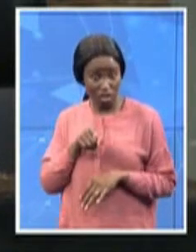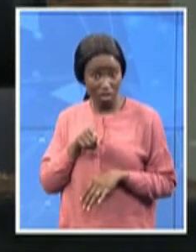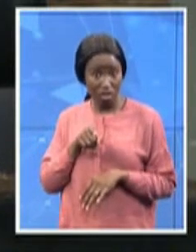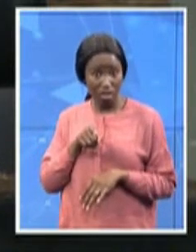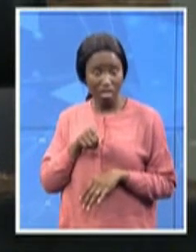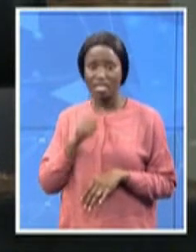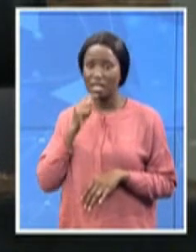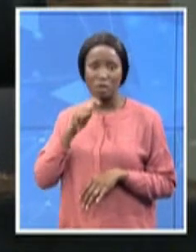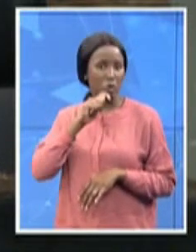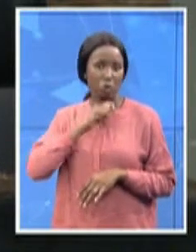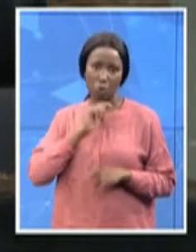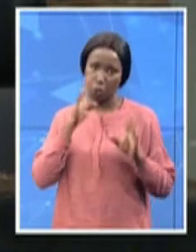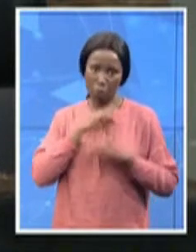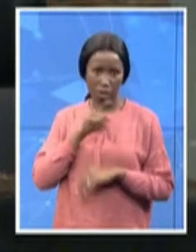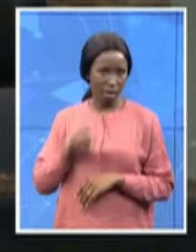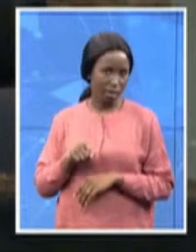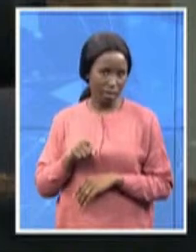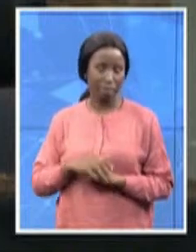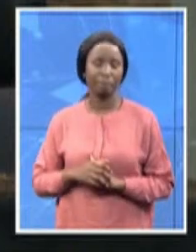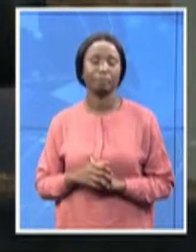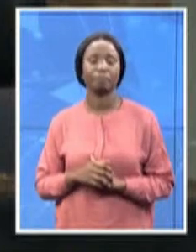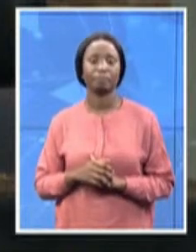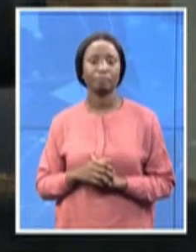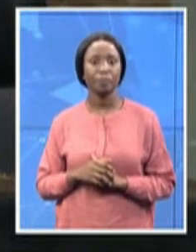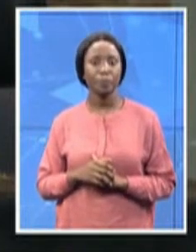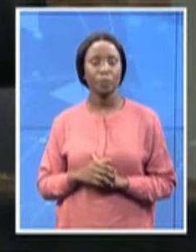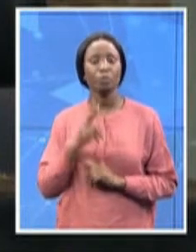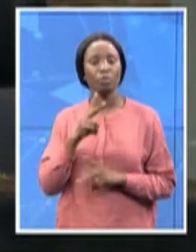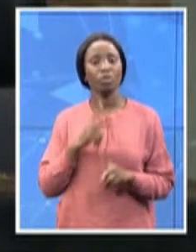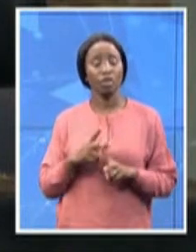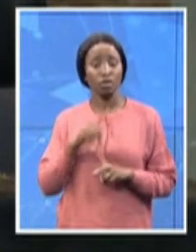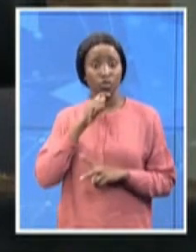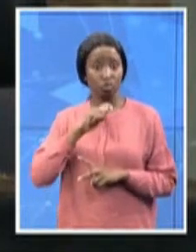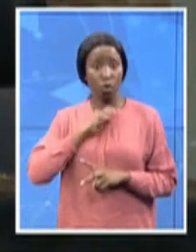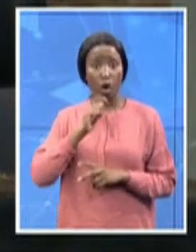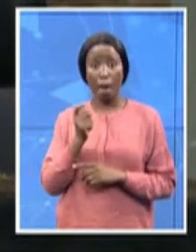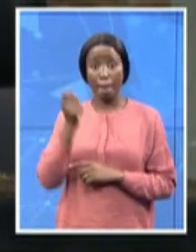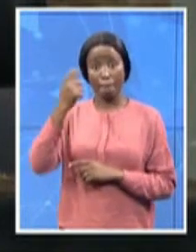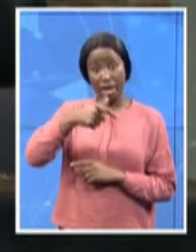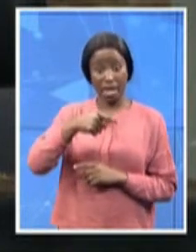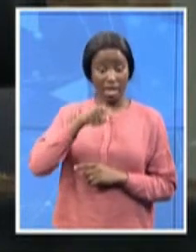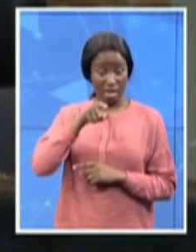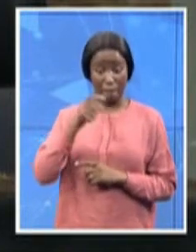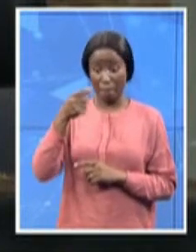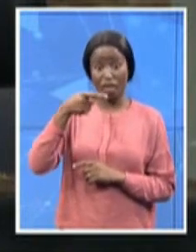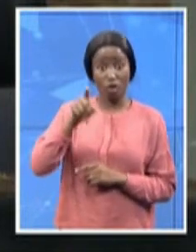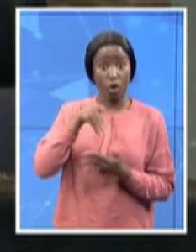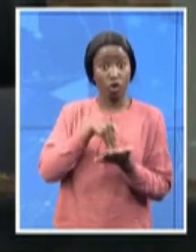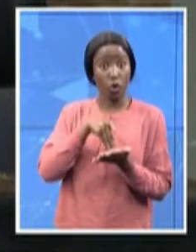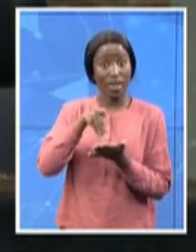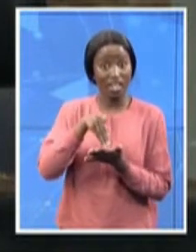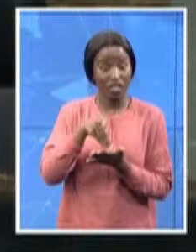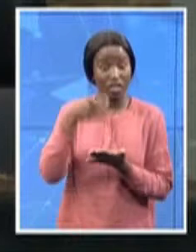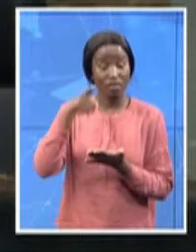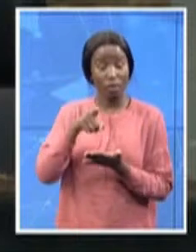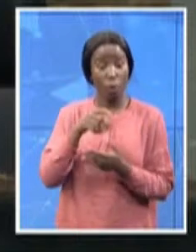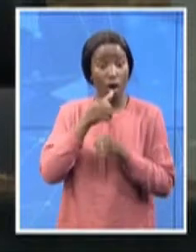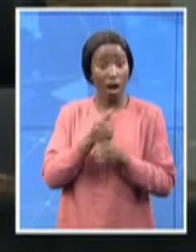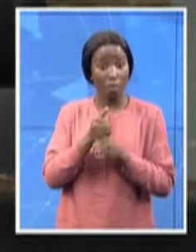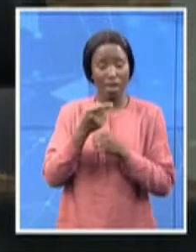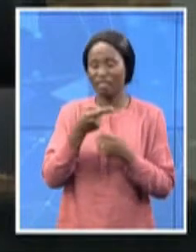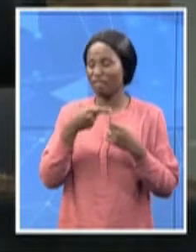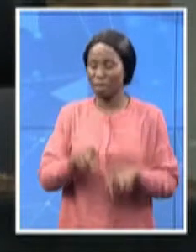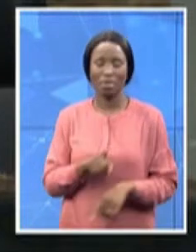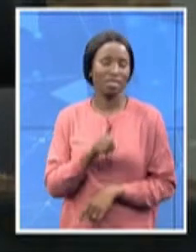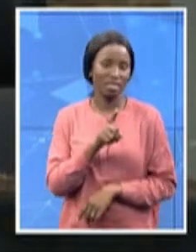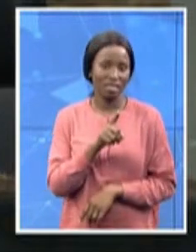the payment was a donation to the CR17 campaign. He said at the time he answered, he had no knowledge